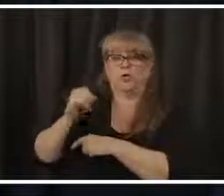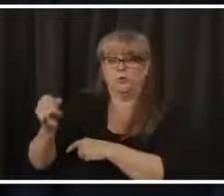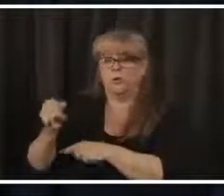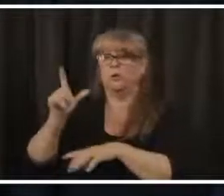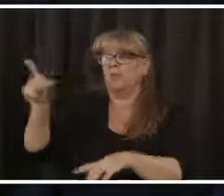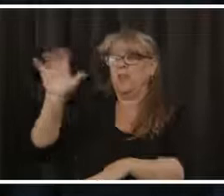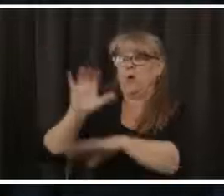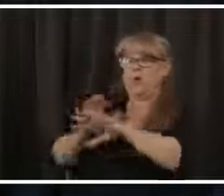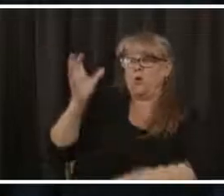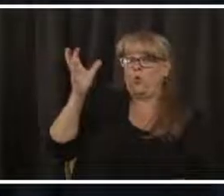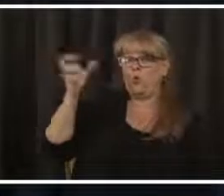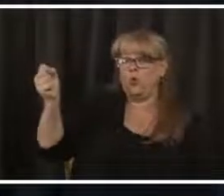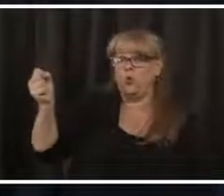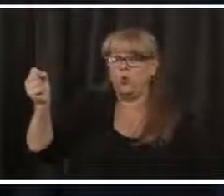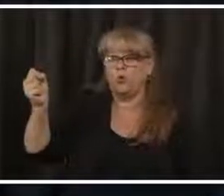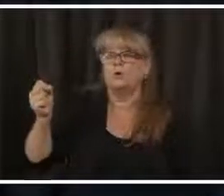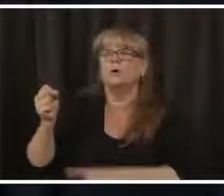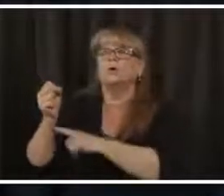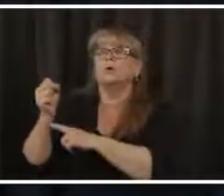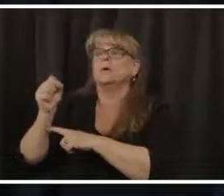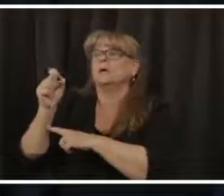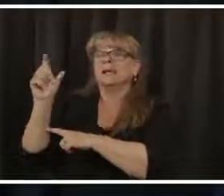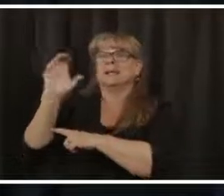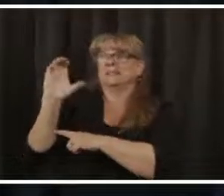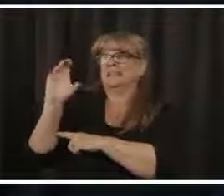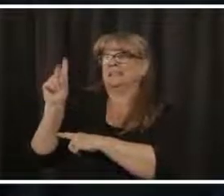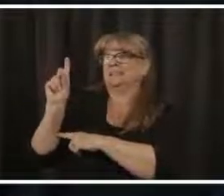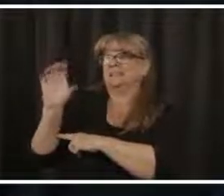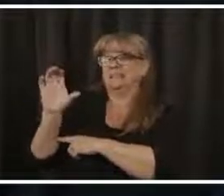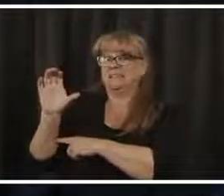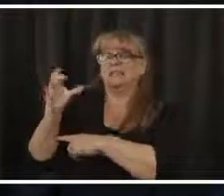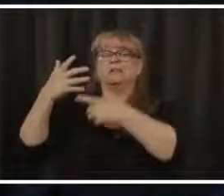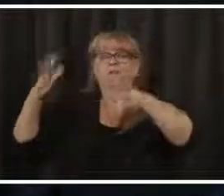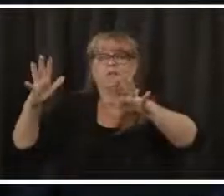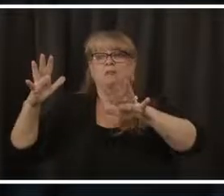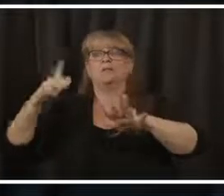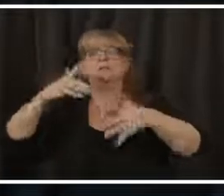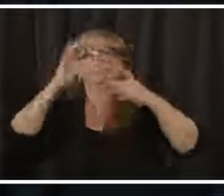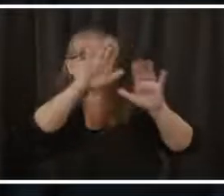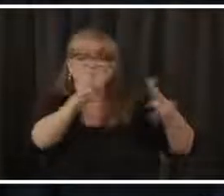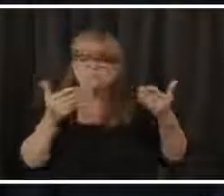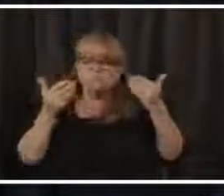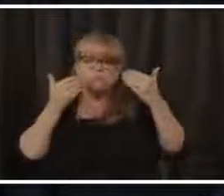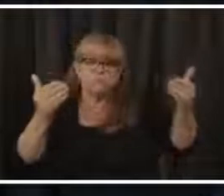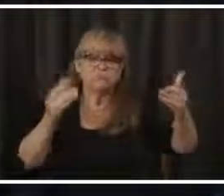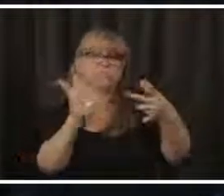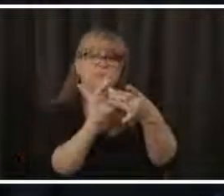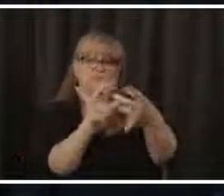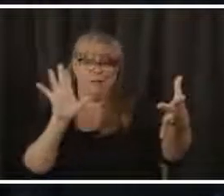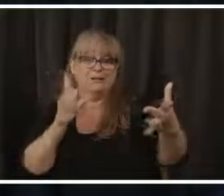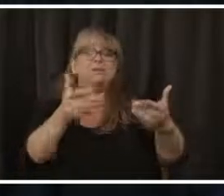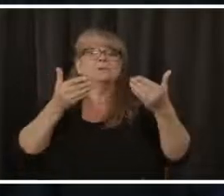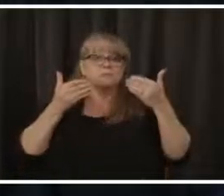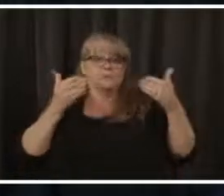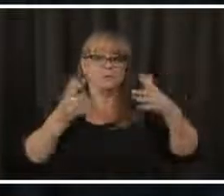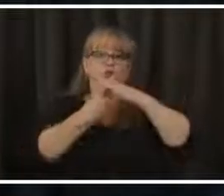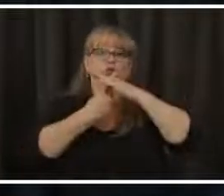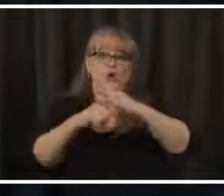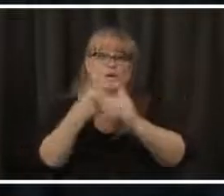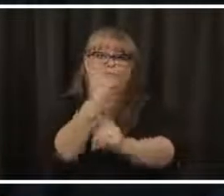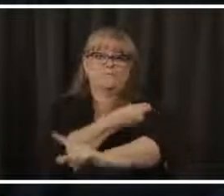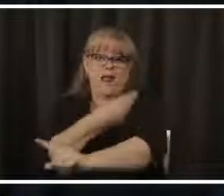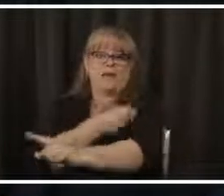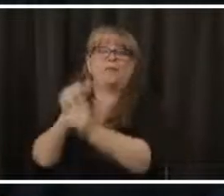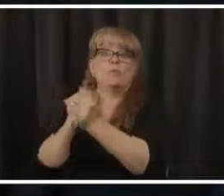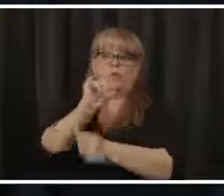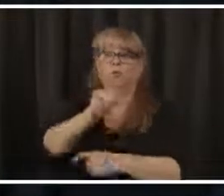and the Joint Vaccine Task Force gave the green light to providers in Colorado to begin using Johnson & Johnson again. It began immediately. People received